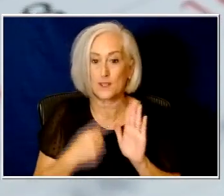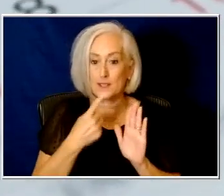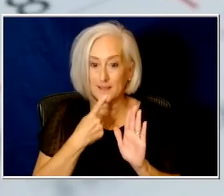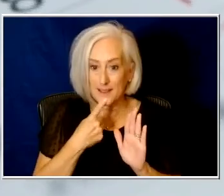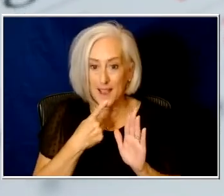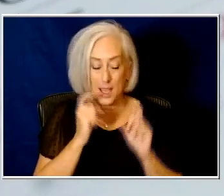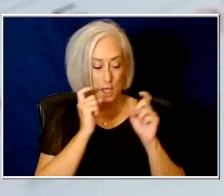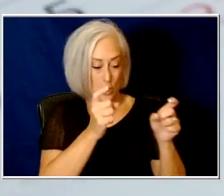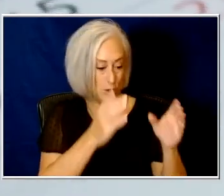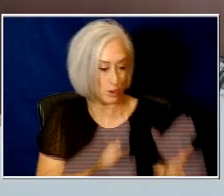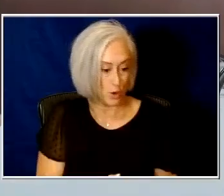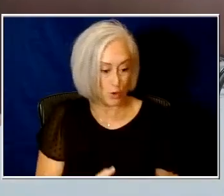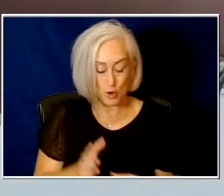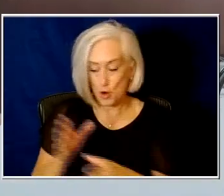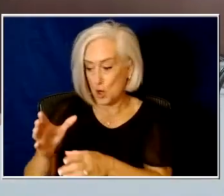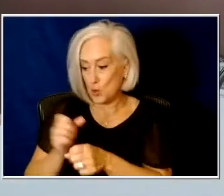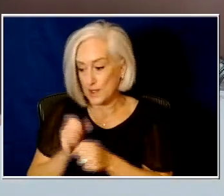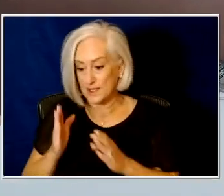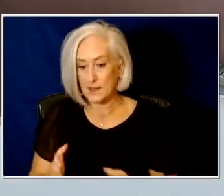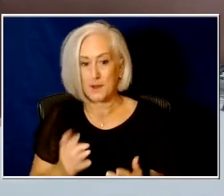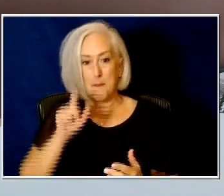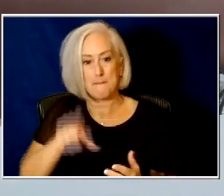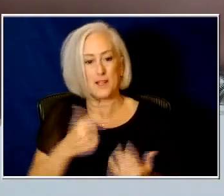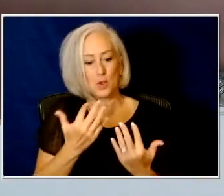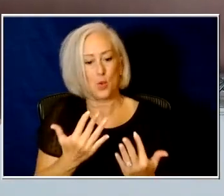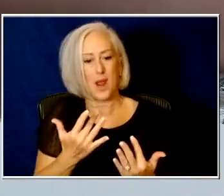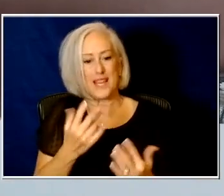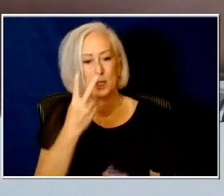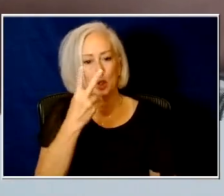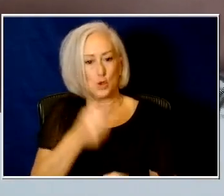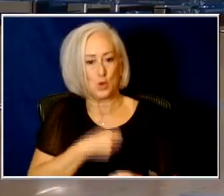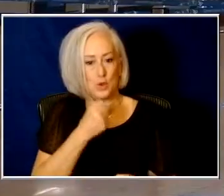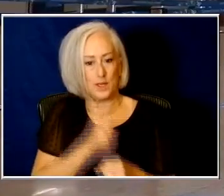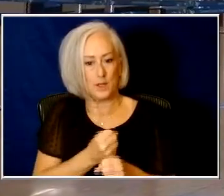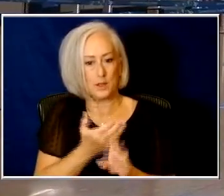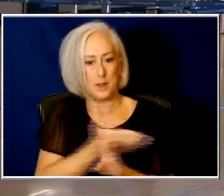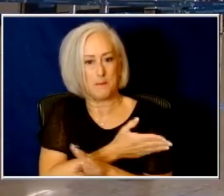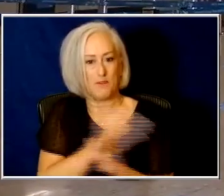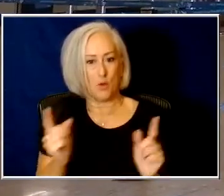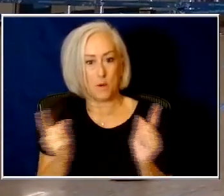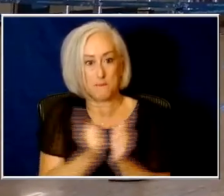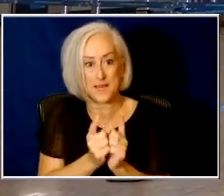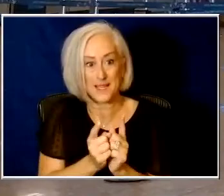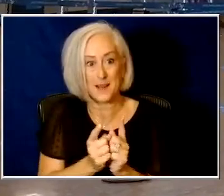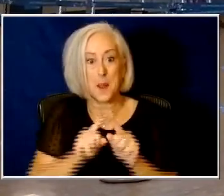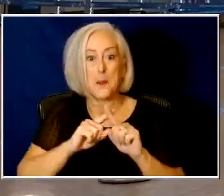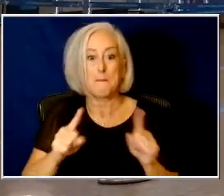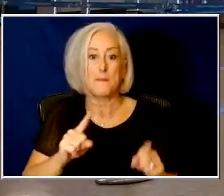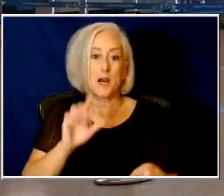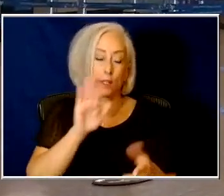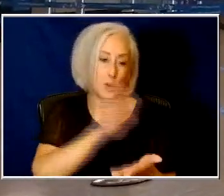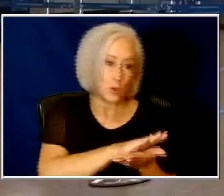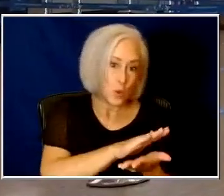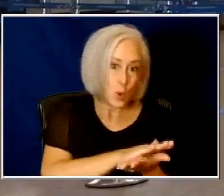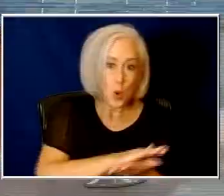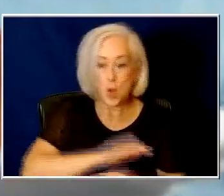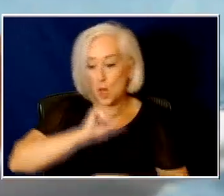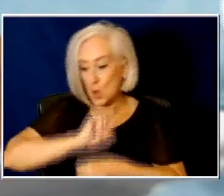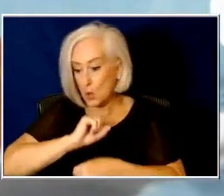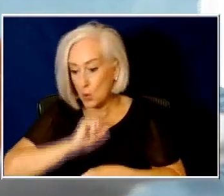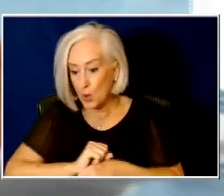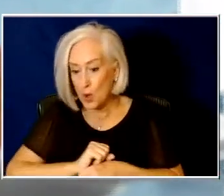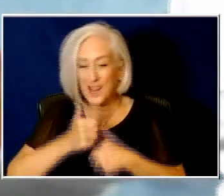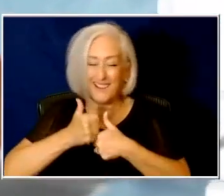meeting. Hard as they tried, school, work, distance, and then COVID delayed this in-person moment that